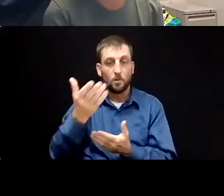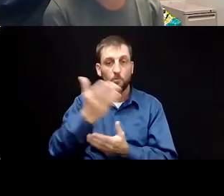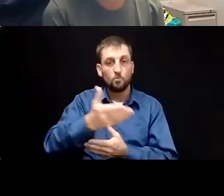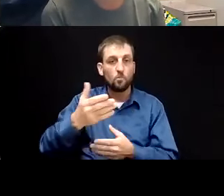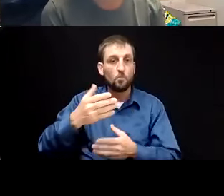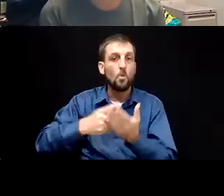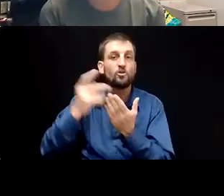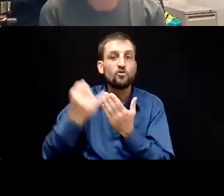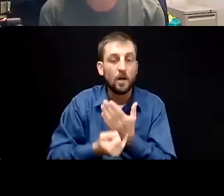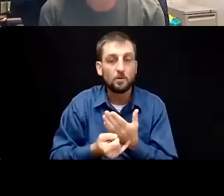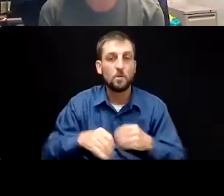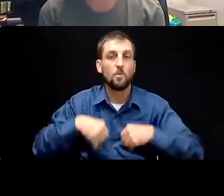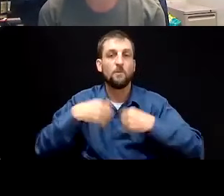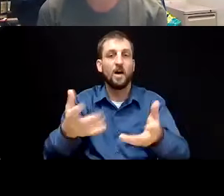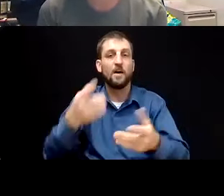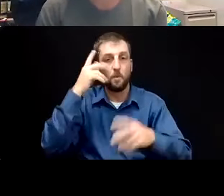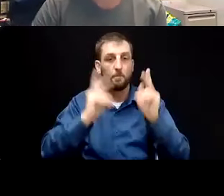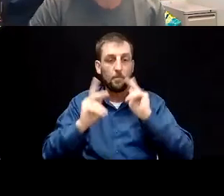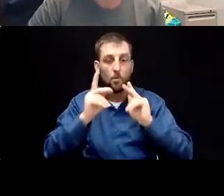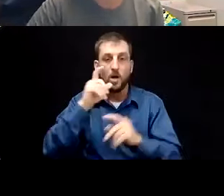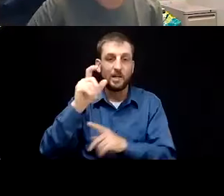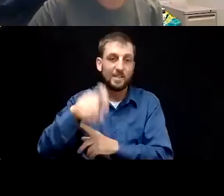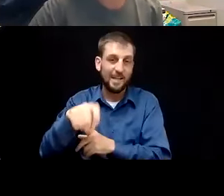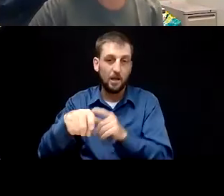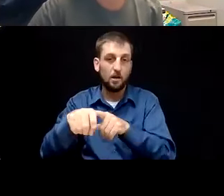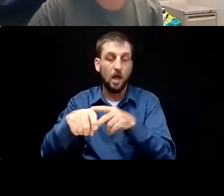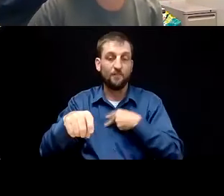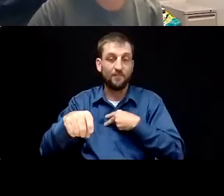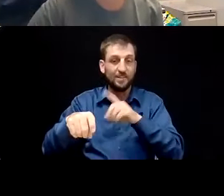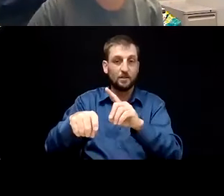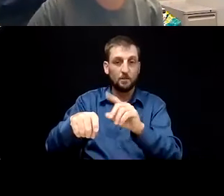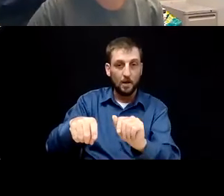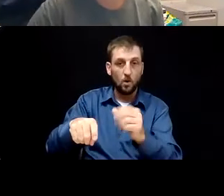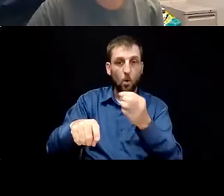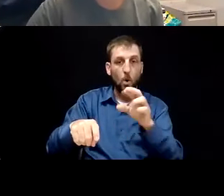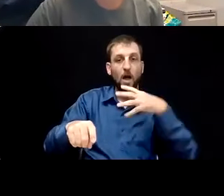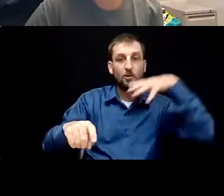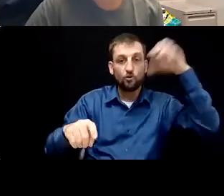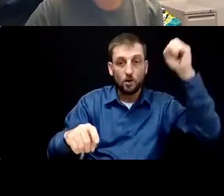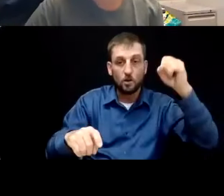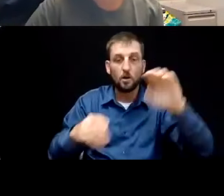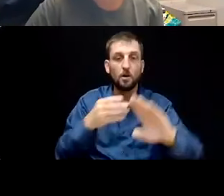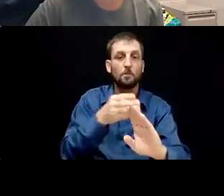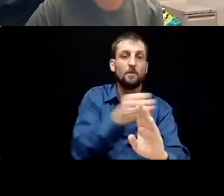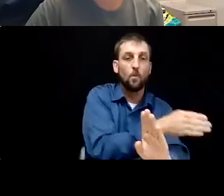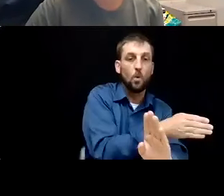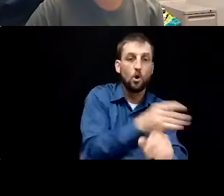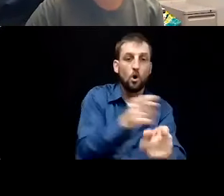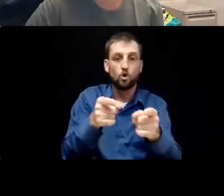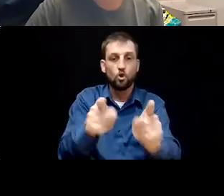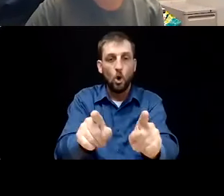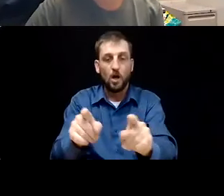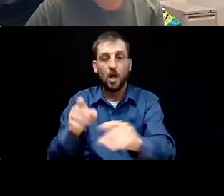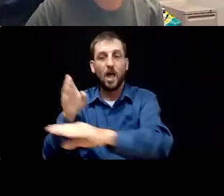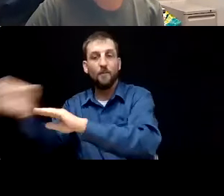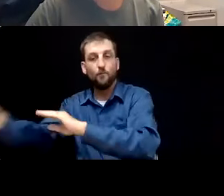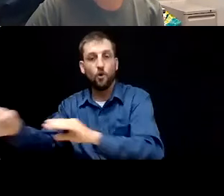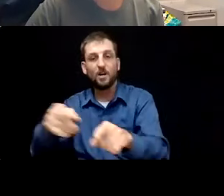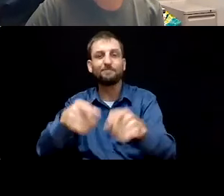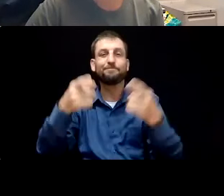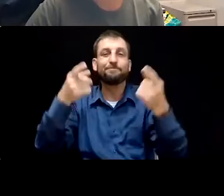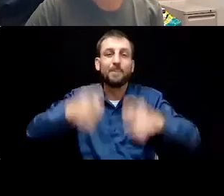people with disabilities and/or the aging before, during, and after a disaster or emergency within our state.